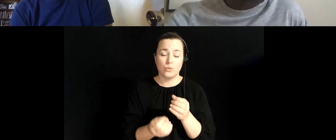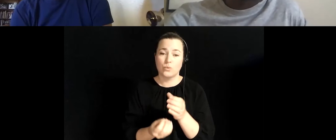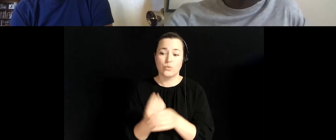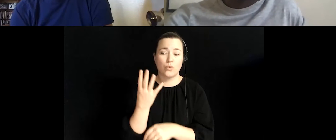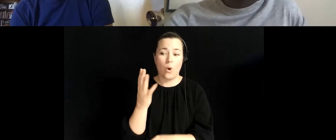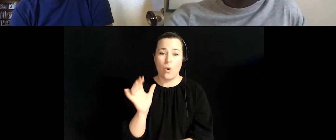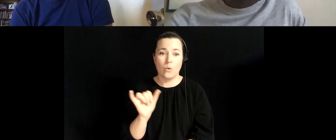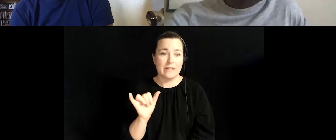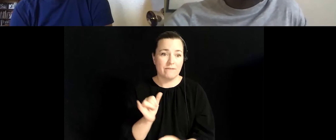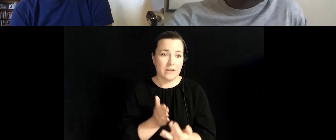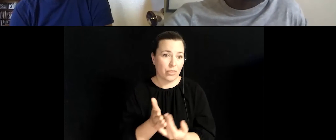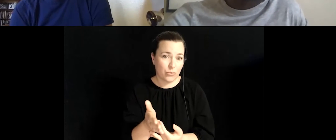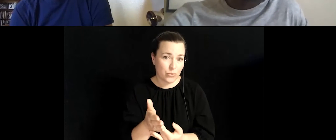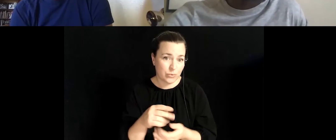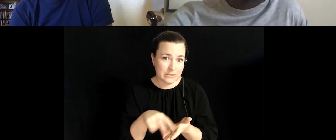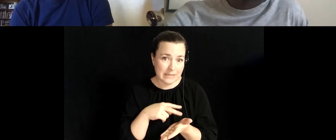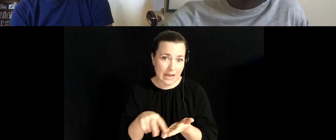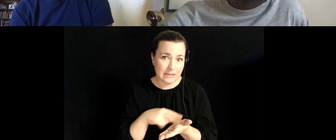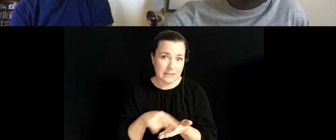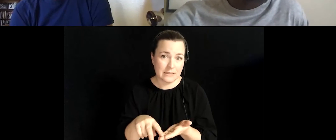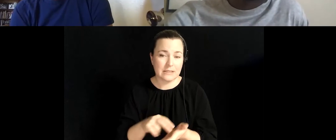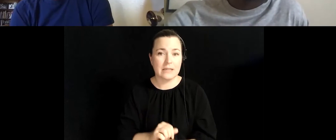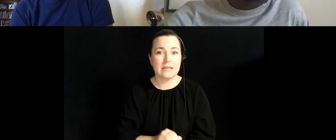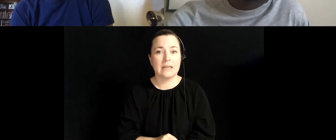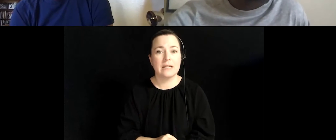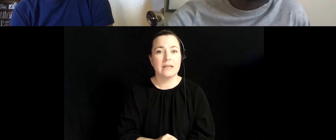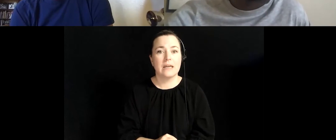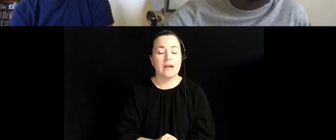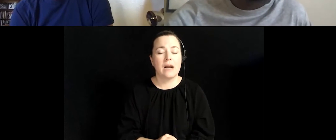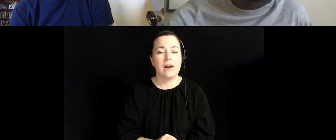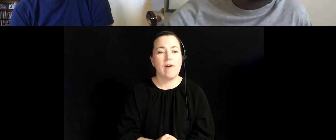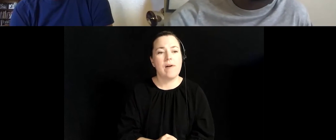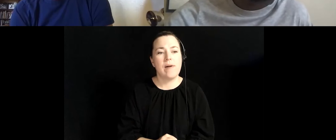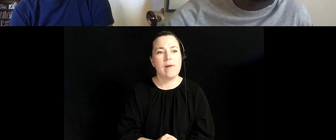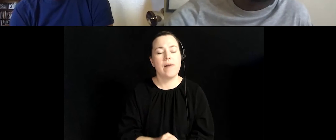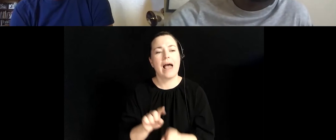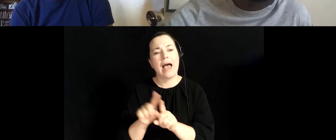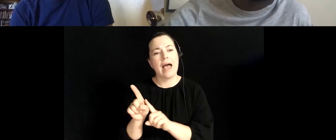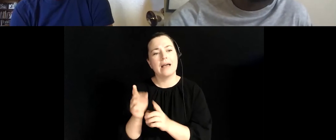by dancing. And when it's been somebody who is non-disabled,